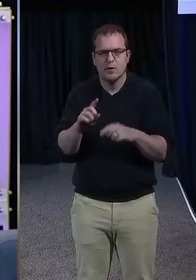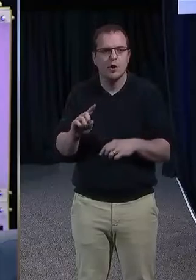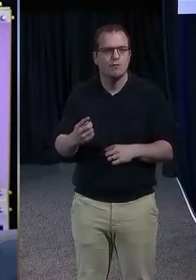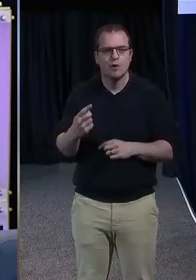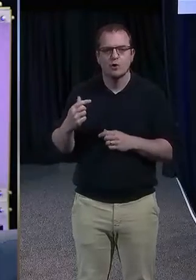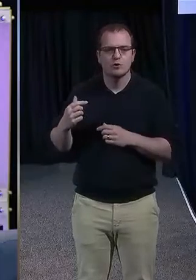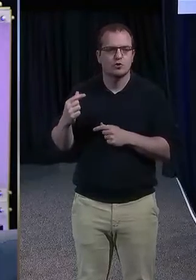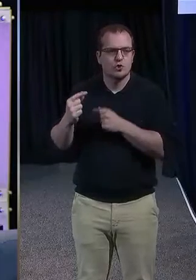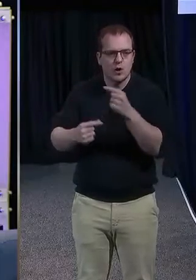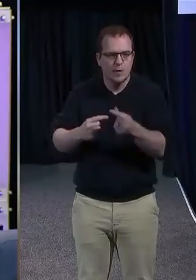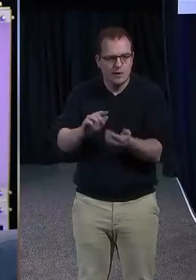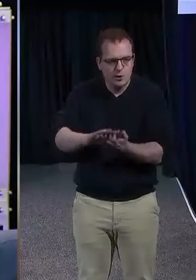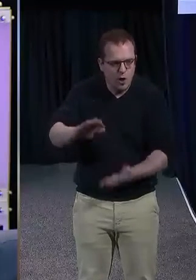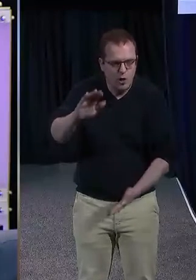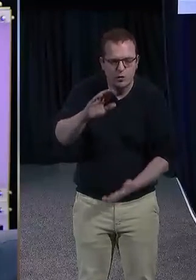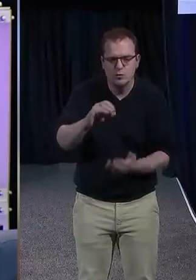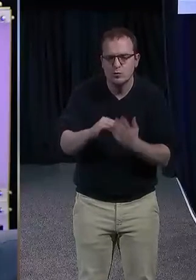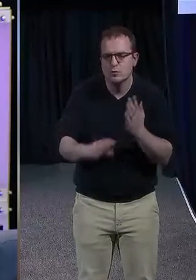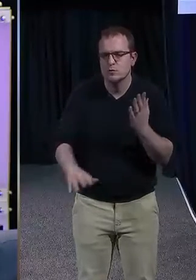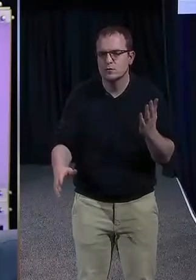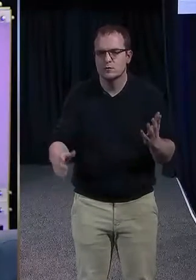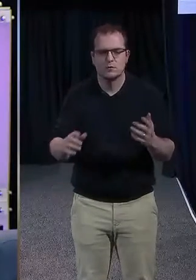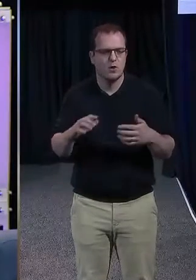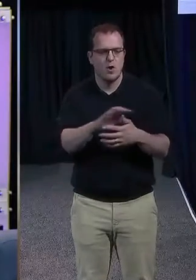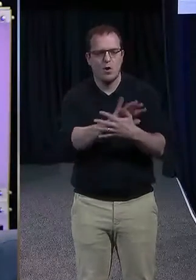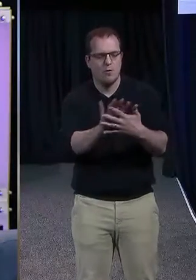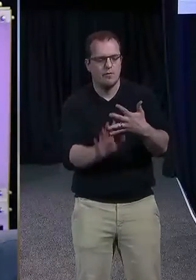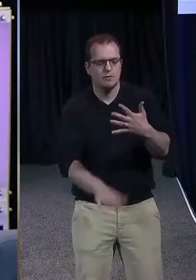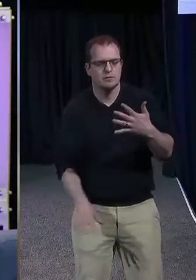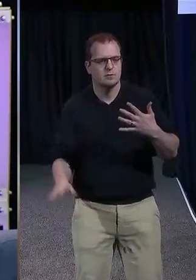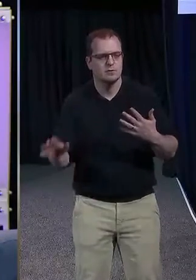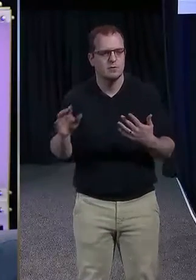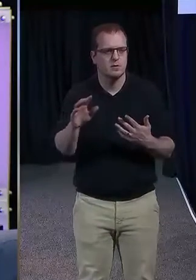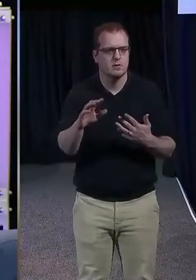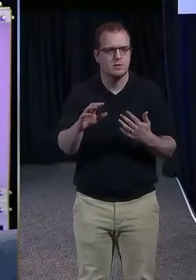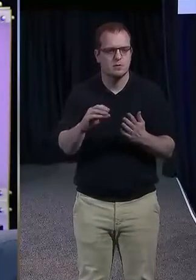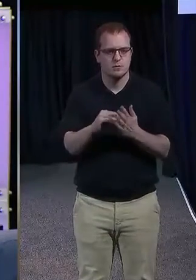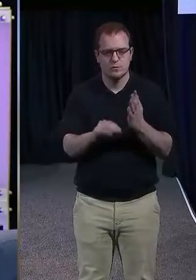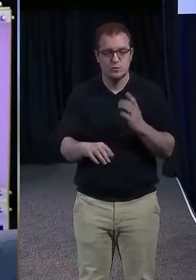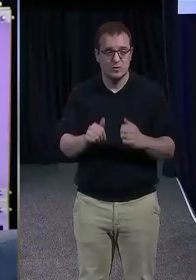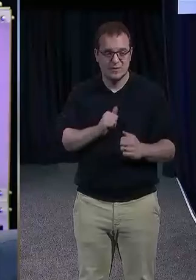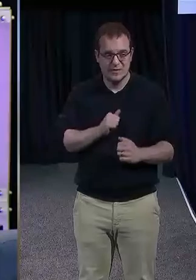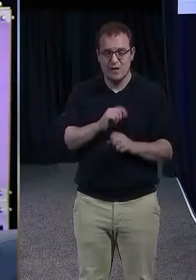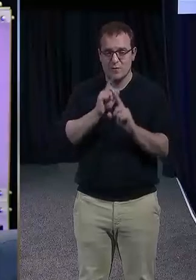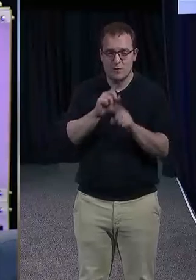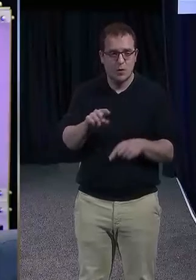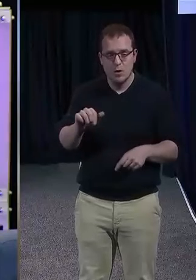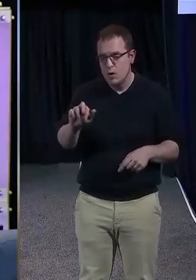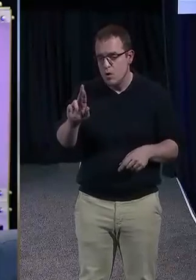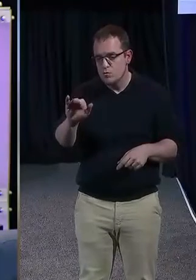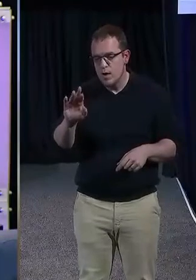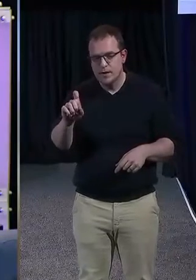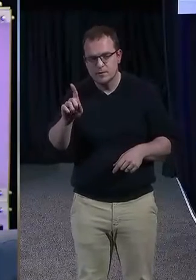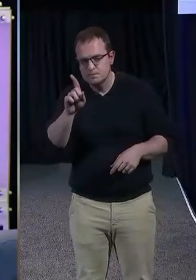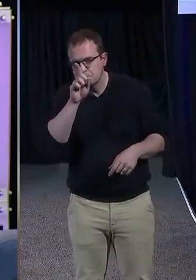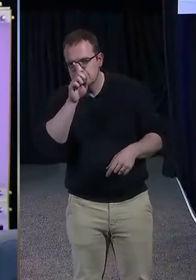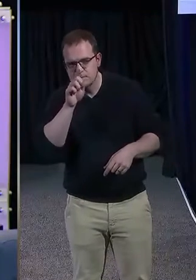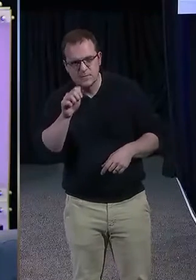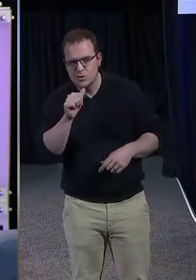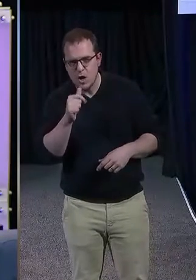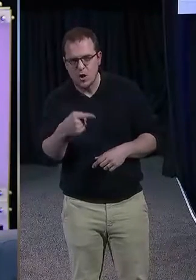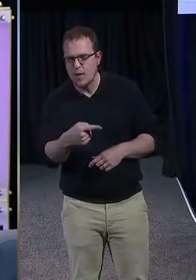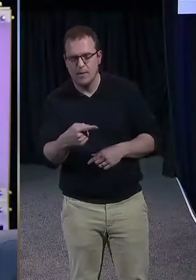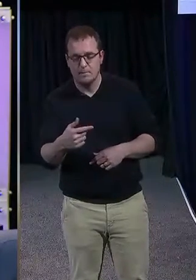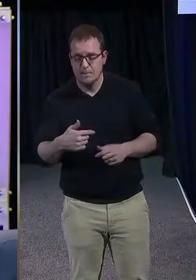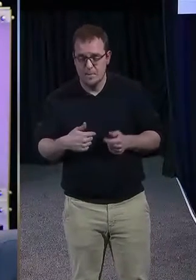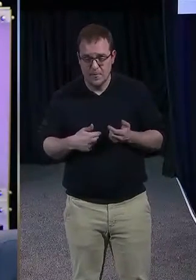generation, college students, etc. Students self-report. Race is not one of those. We've